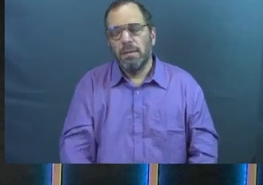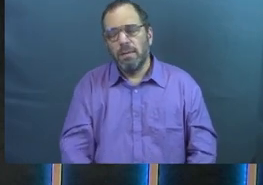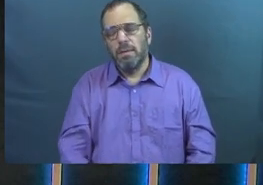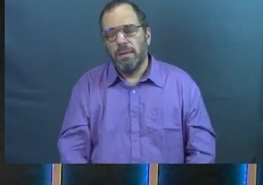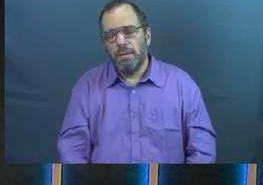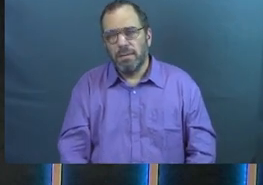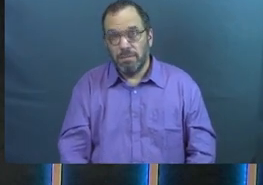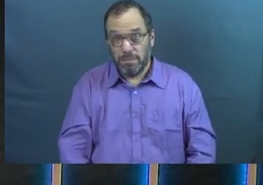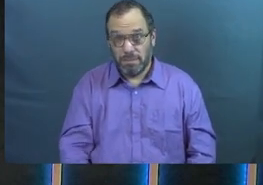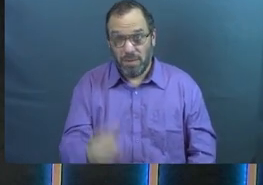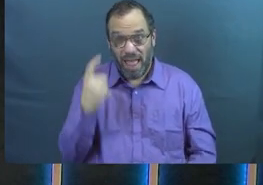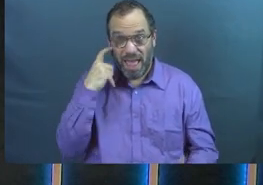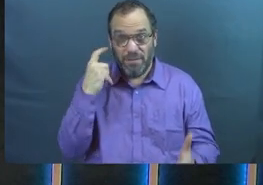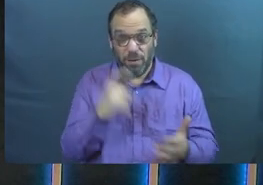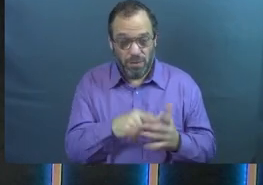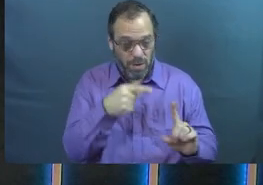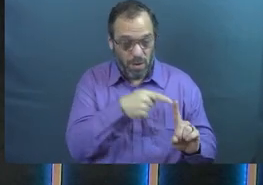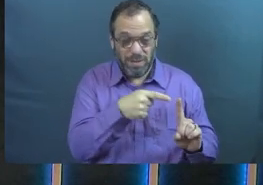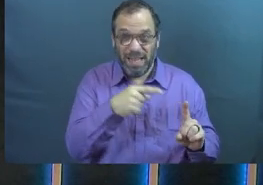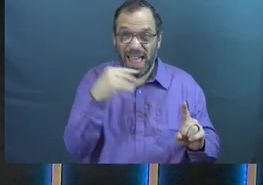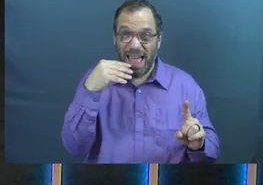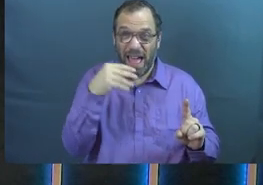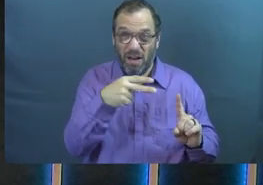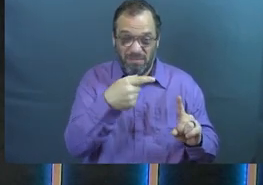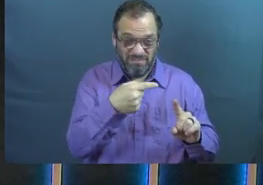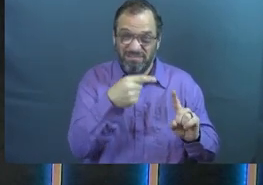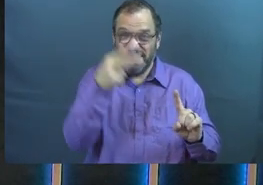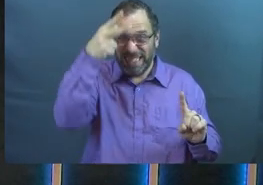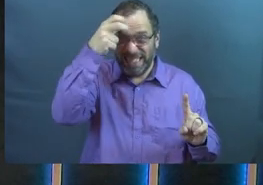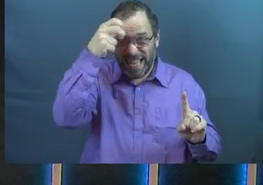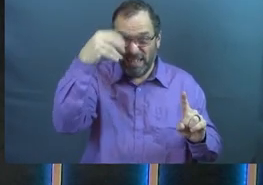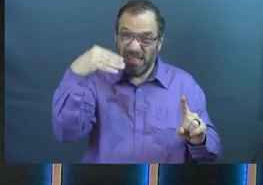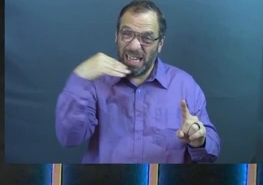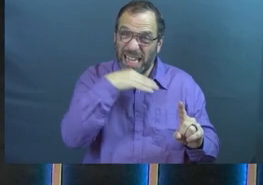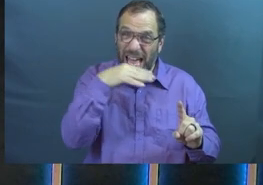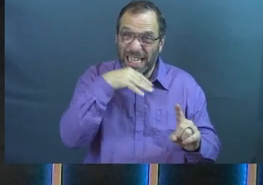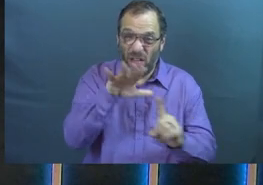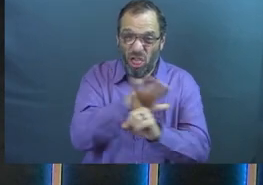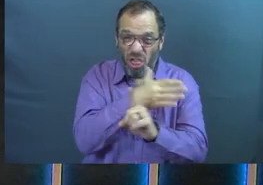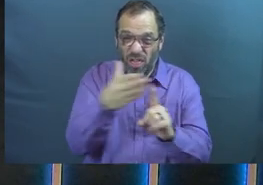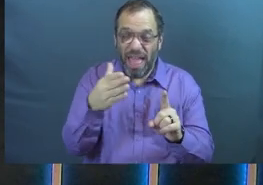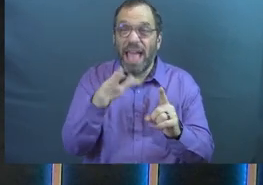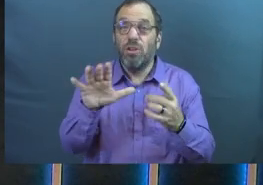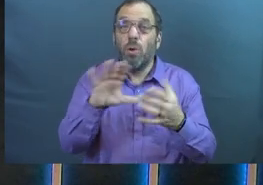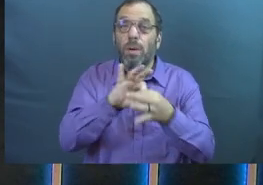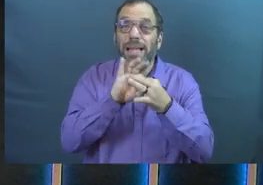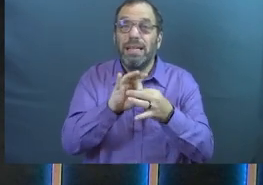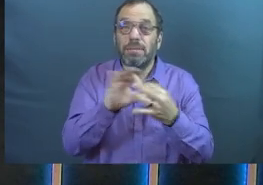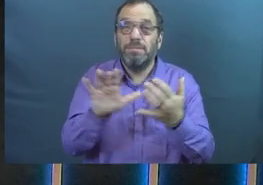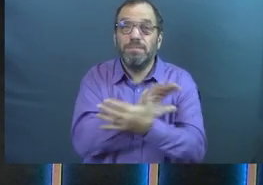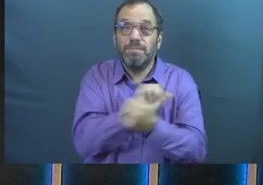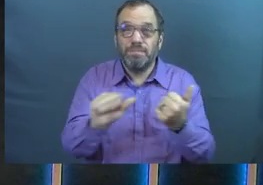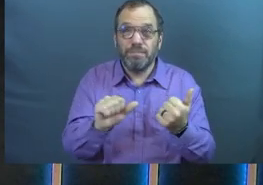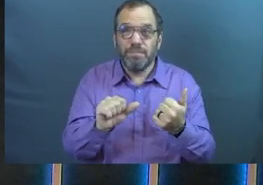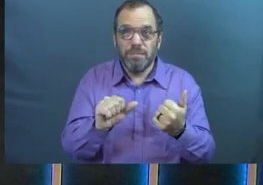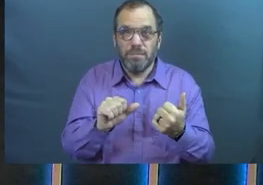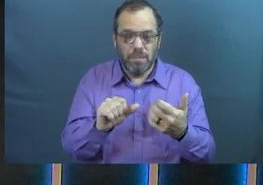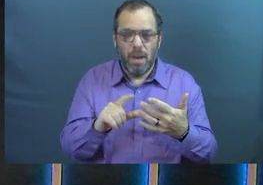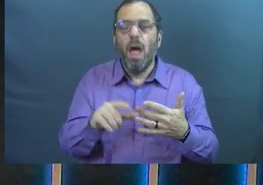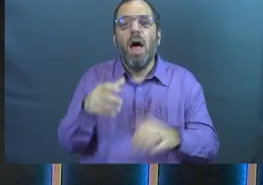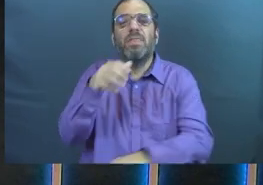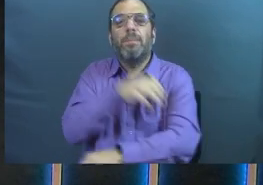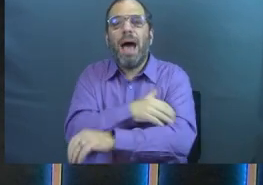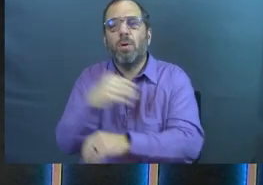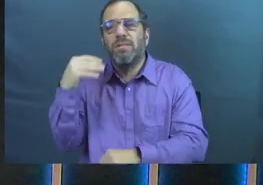Do you see how the enemy is lying to you and he's poisoning your relationship? The power of lies. Pastor